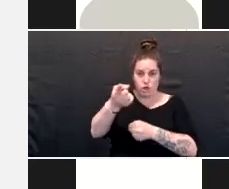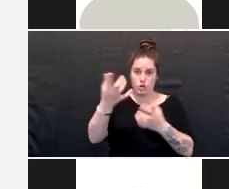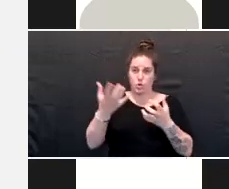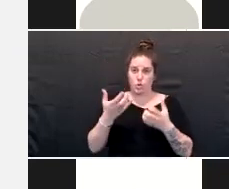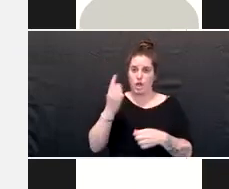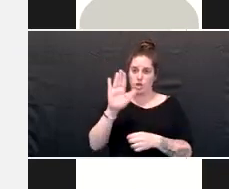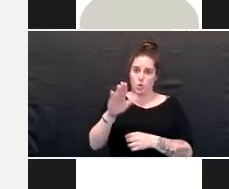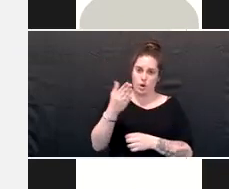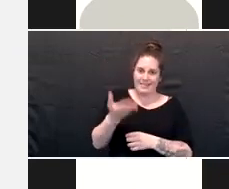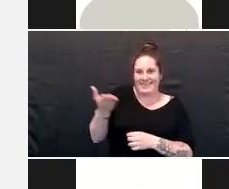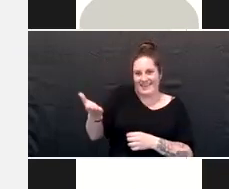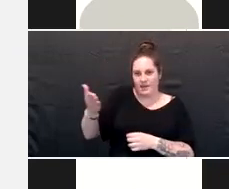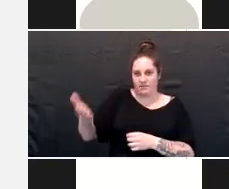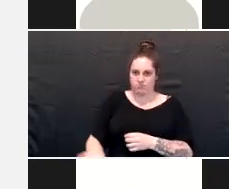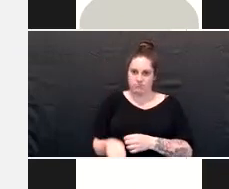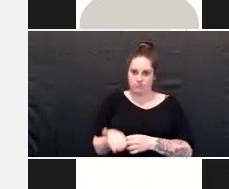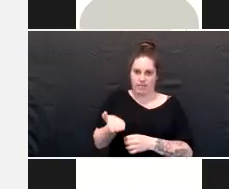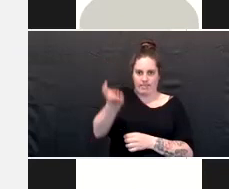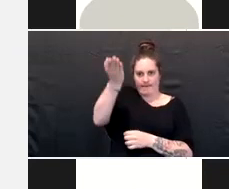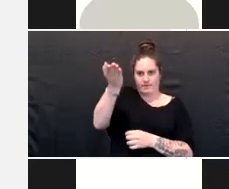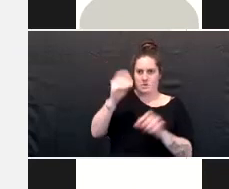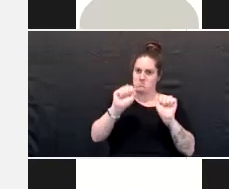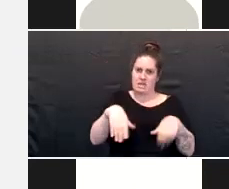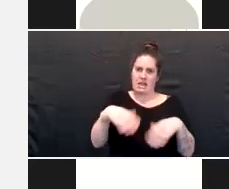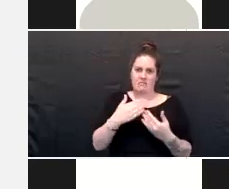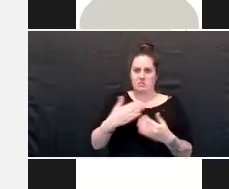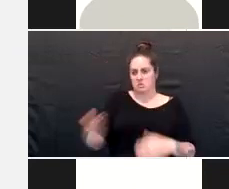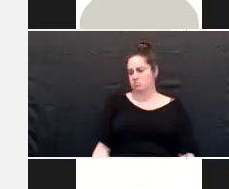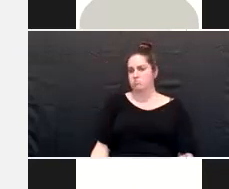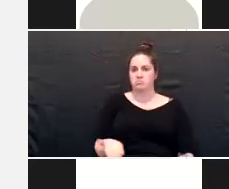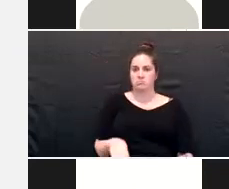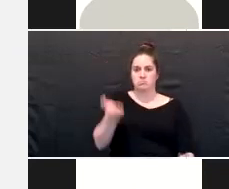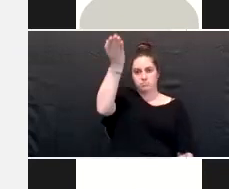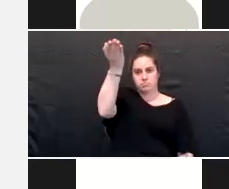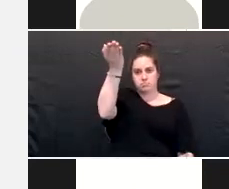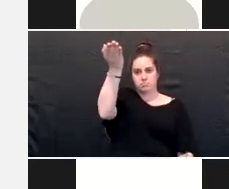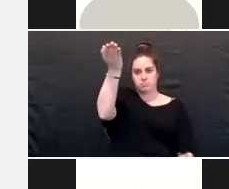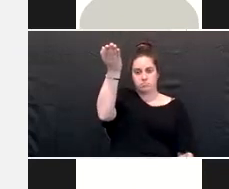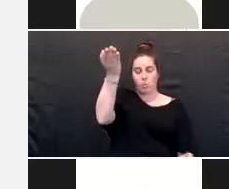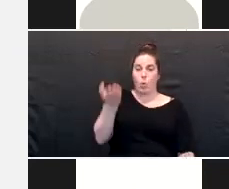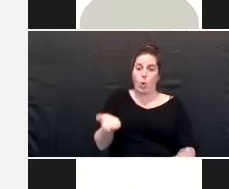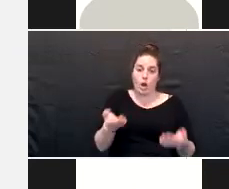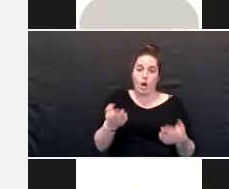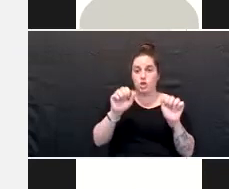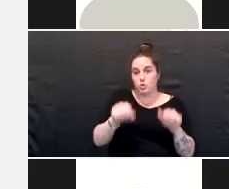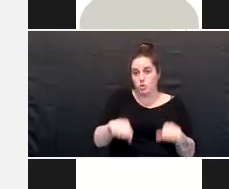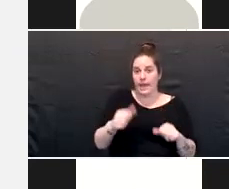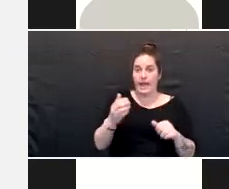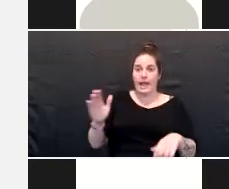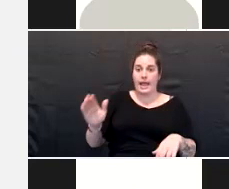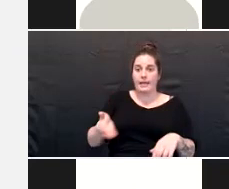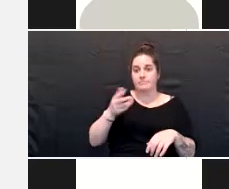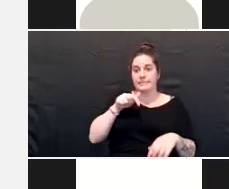You could lift the object straight up to that height, or you could carry the object up a set of stairs or